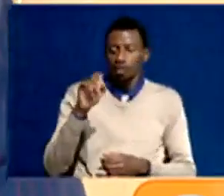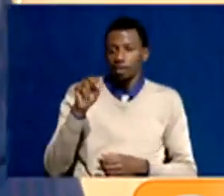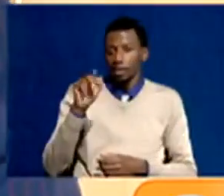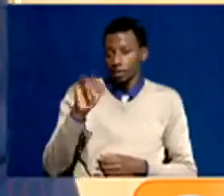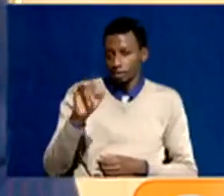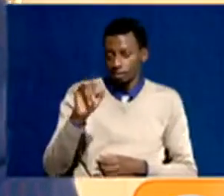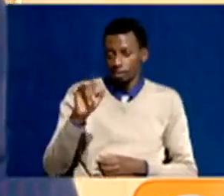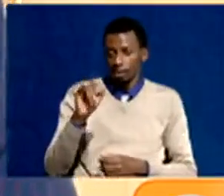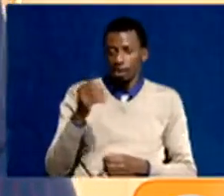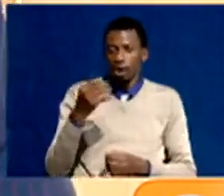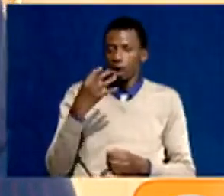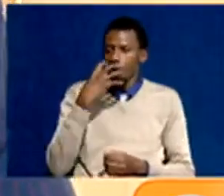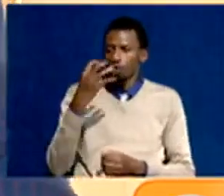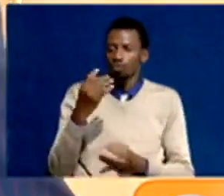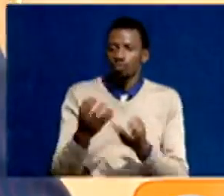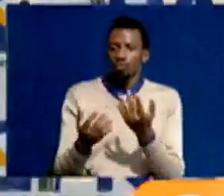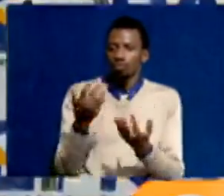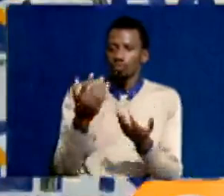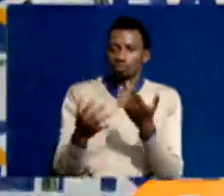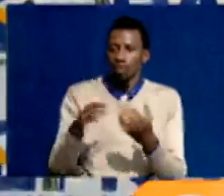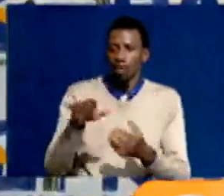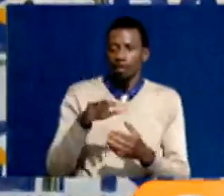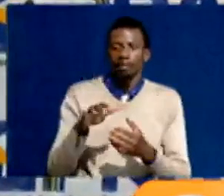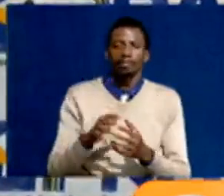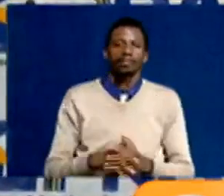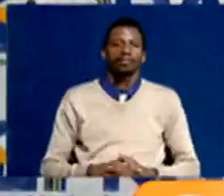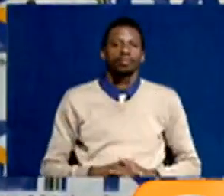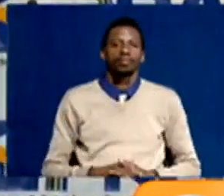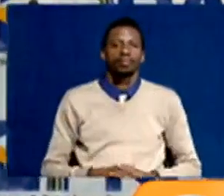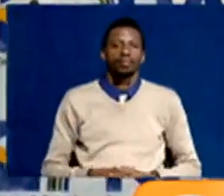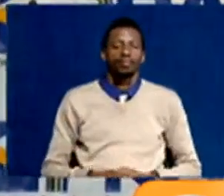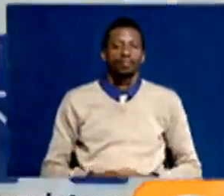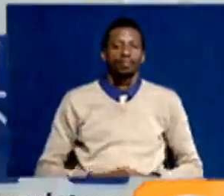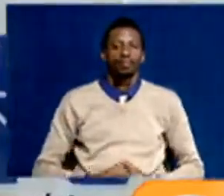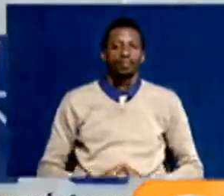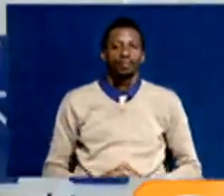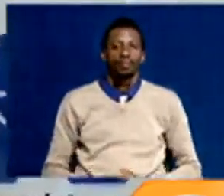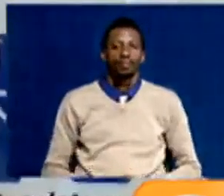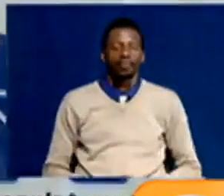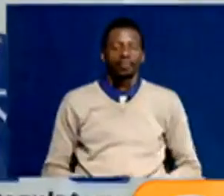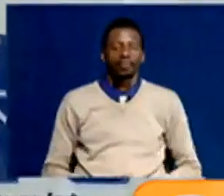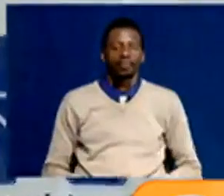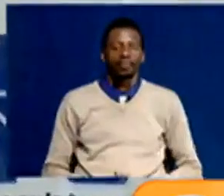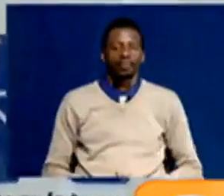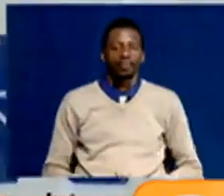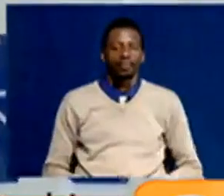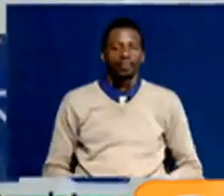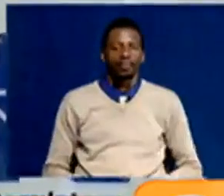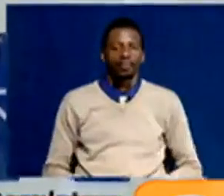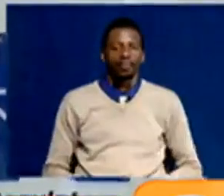expected output of an initial 300 megawatts. Dennis Otieno, Citizen TV.